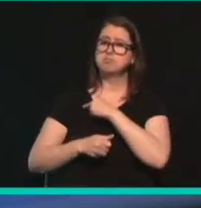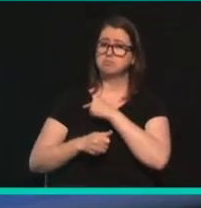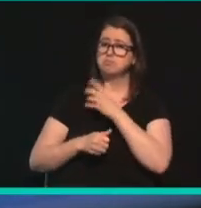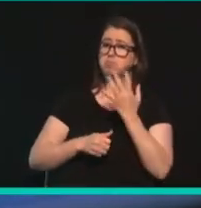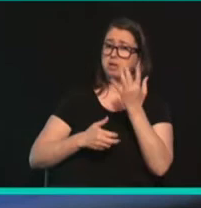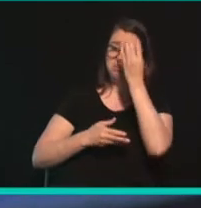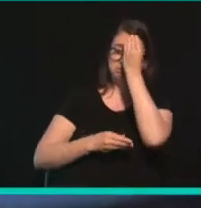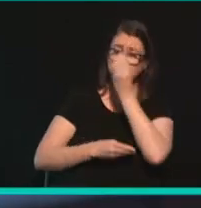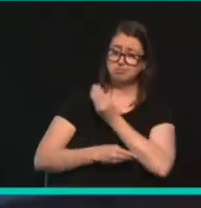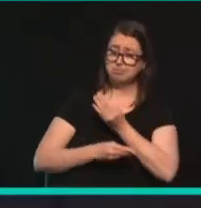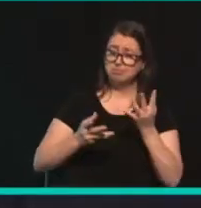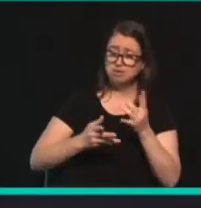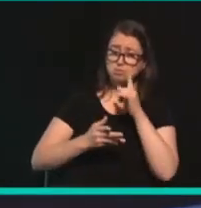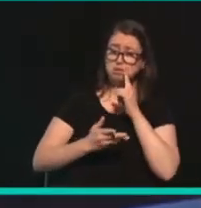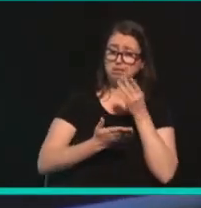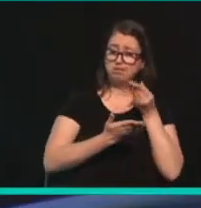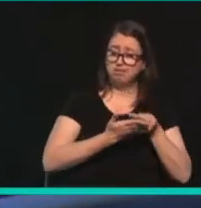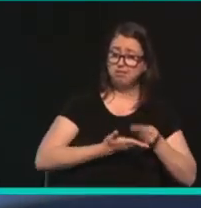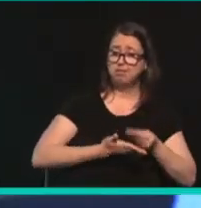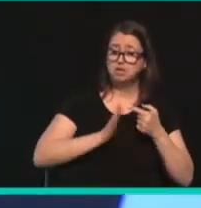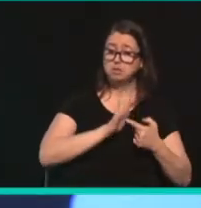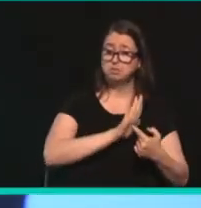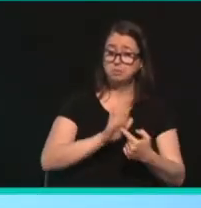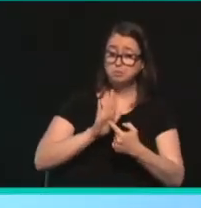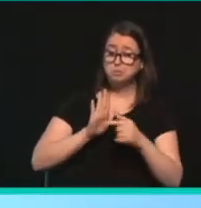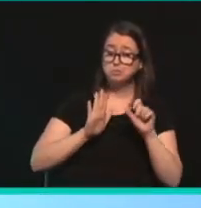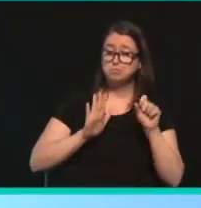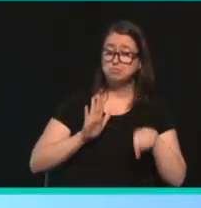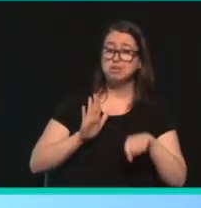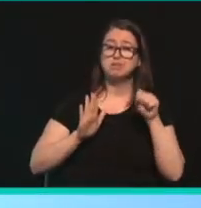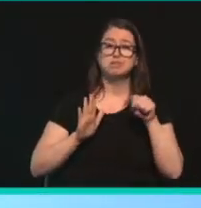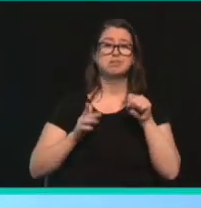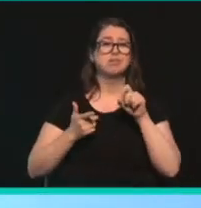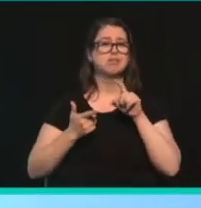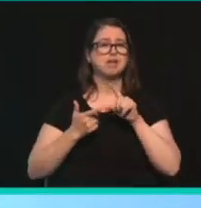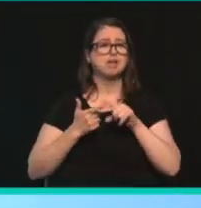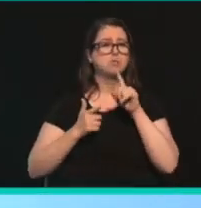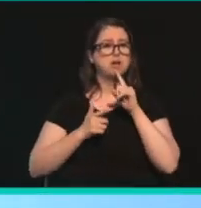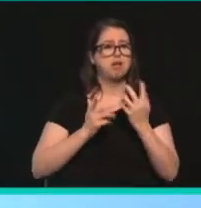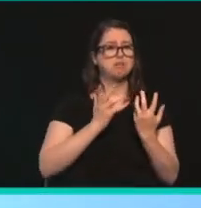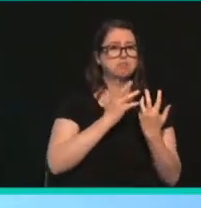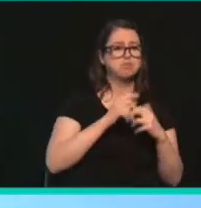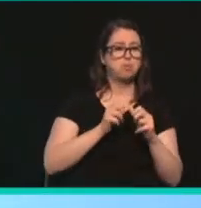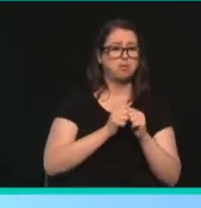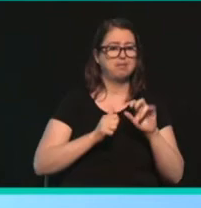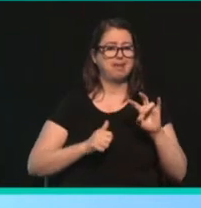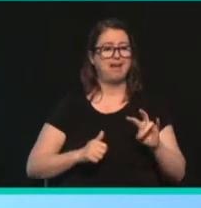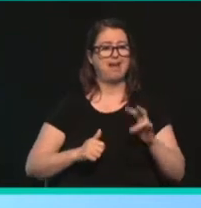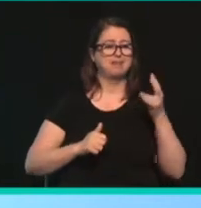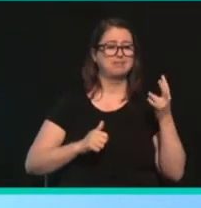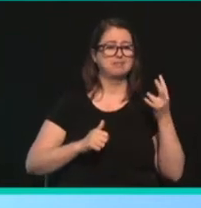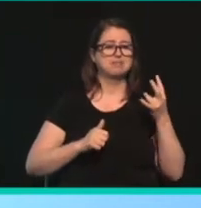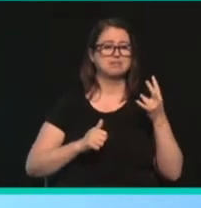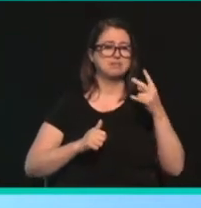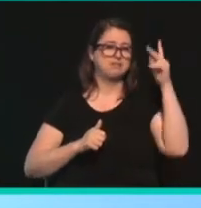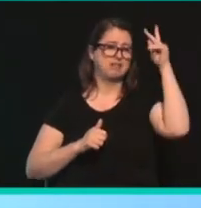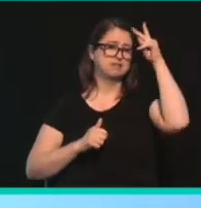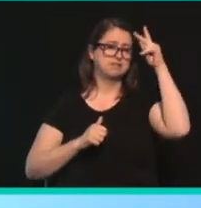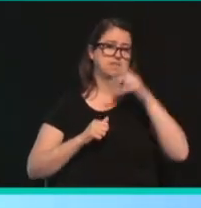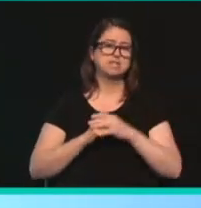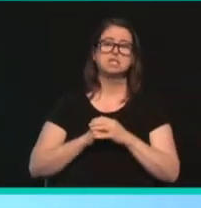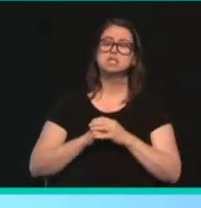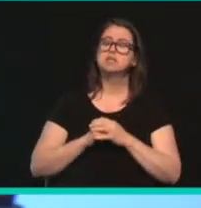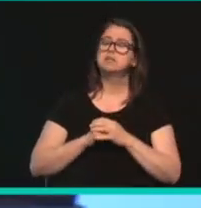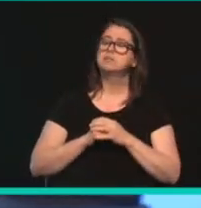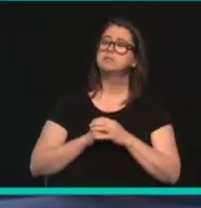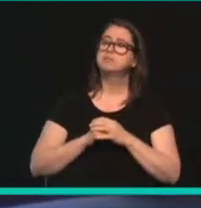is evidence-based, and it also is aligned with our Adventist Health philosophy.